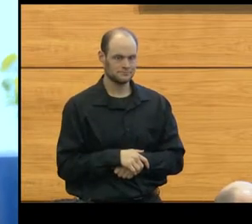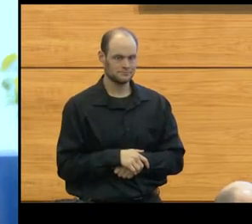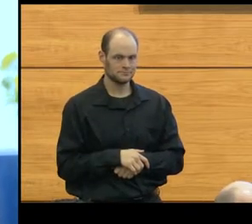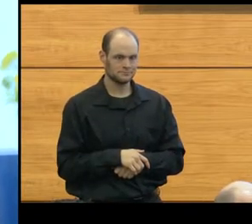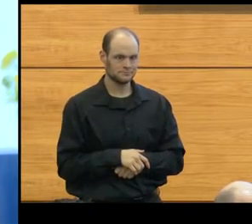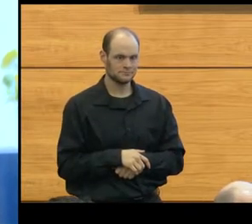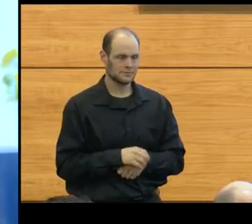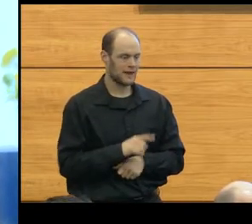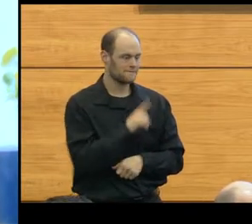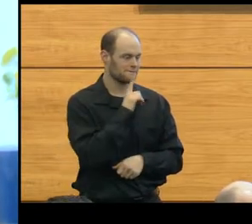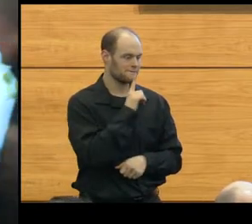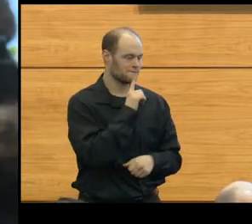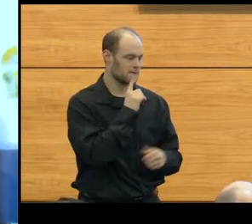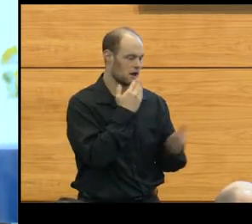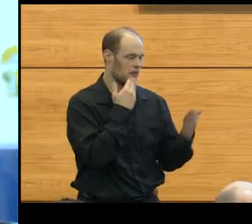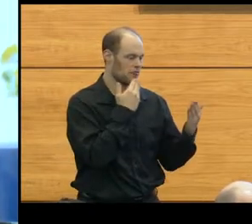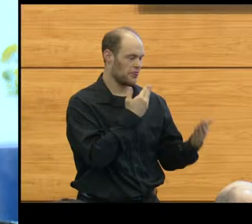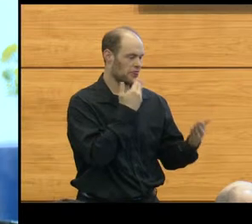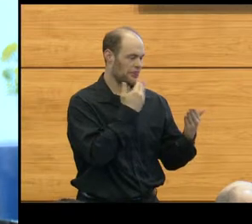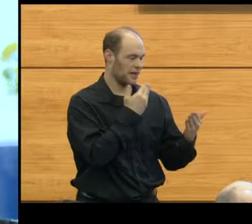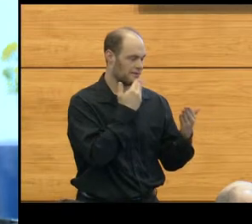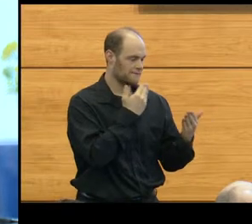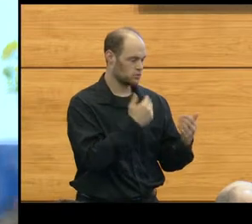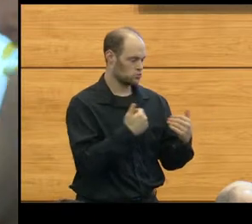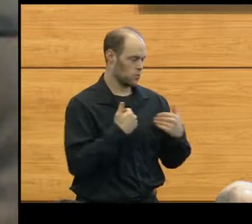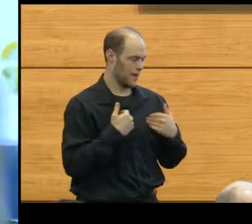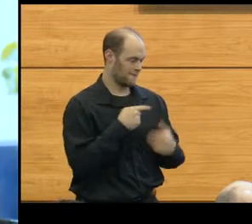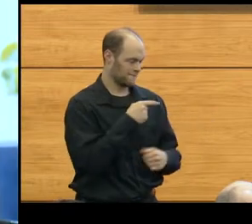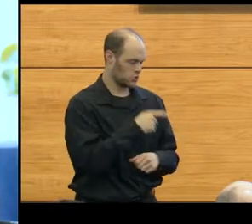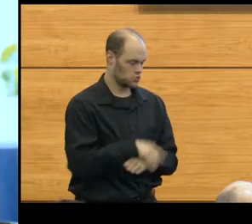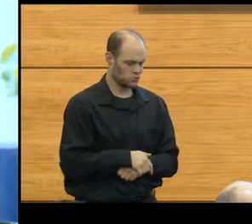We're very thankful to have you.